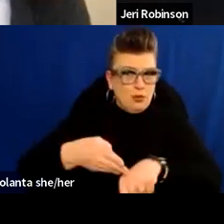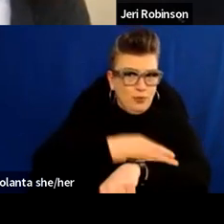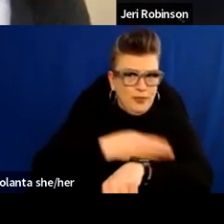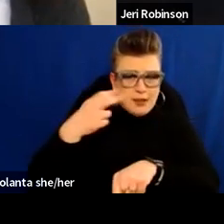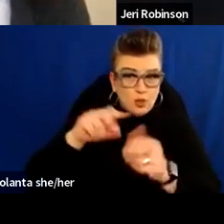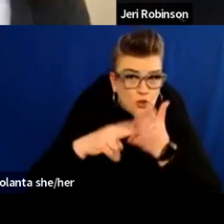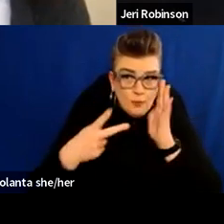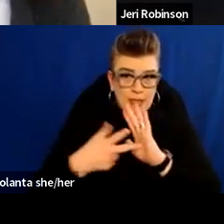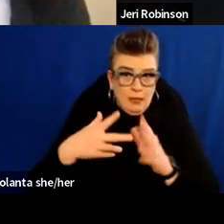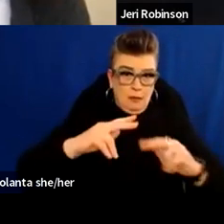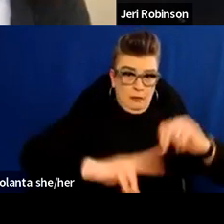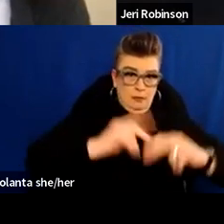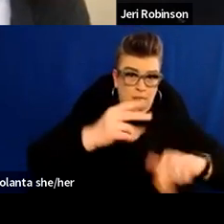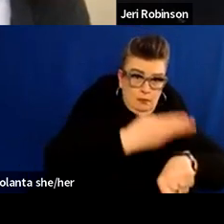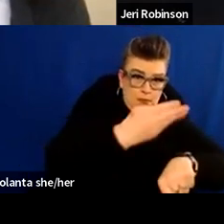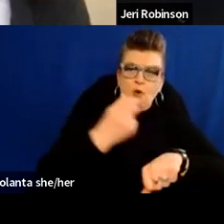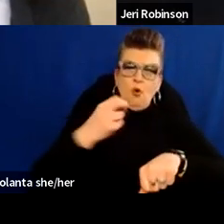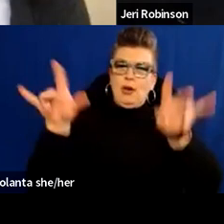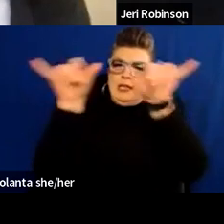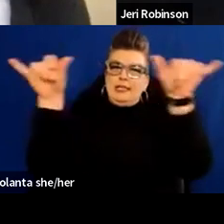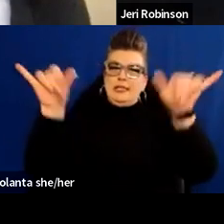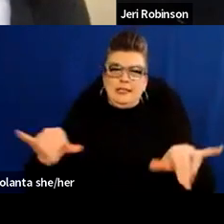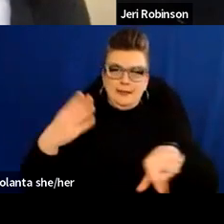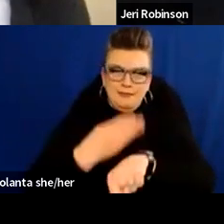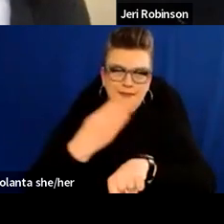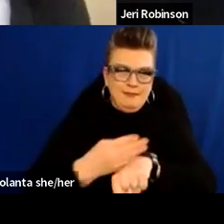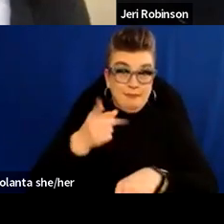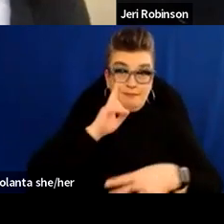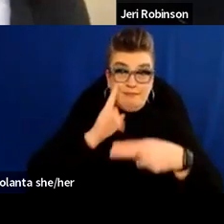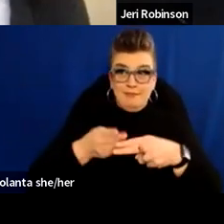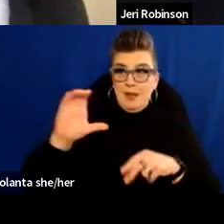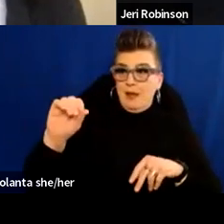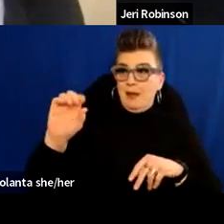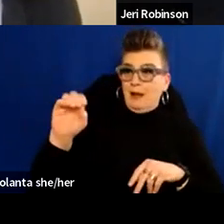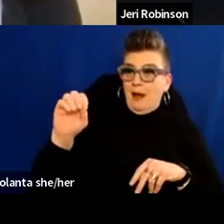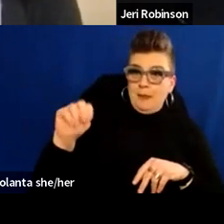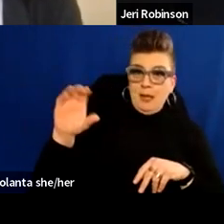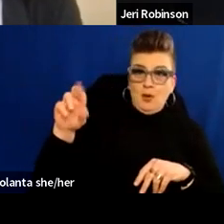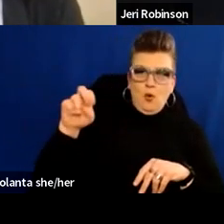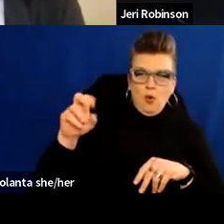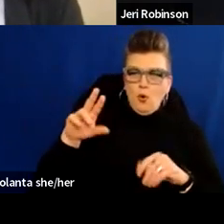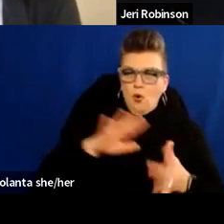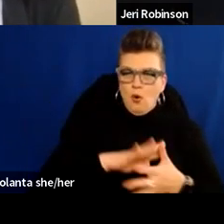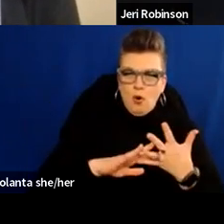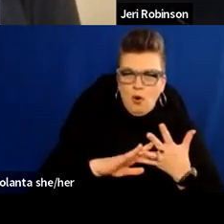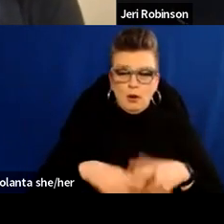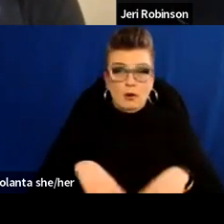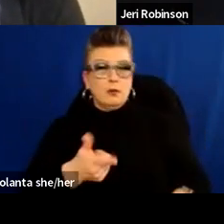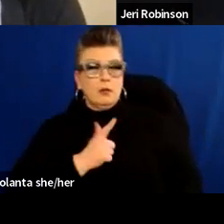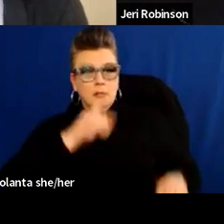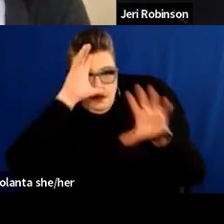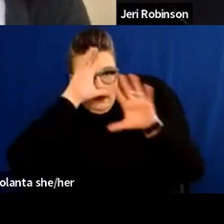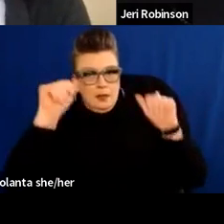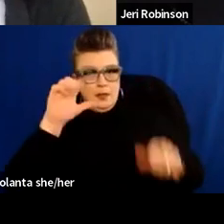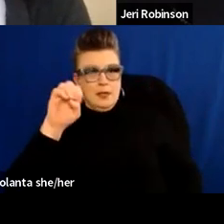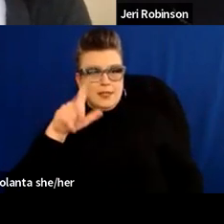meaning systematically meaning um mass core and um some other stuff it means both um ms mercer so